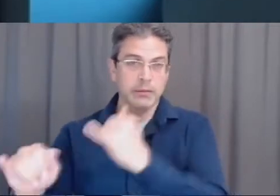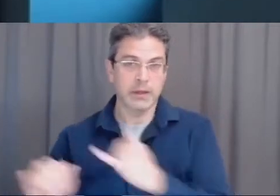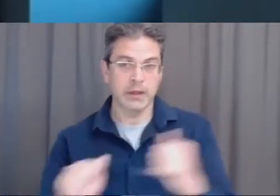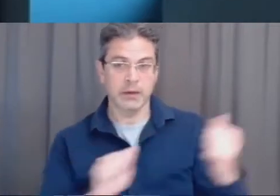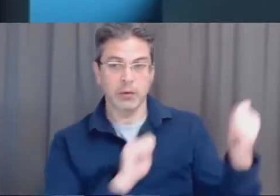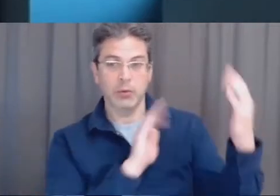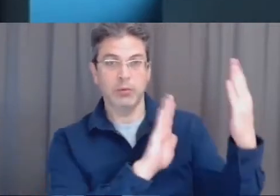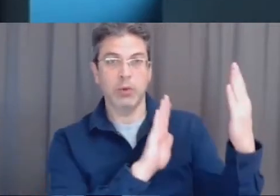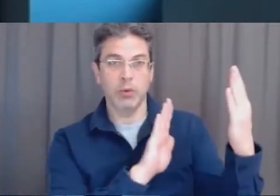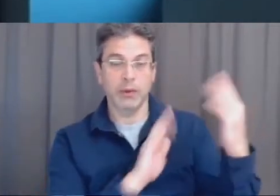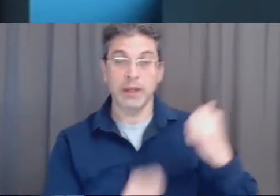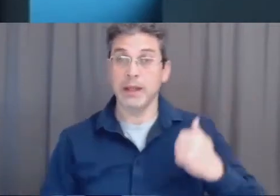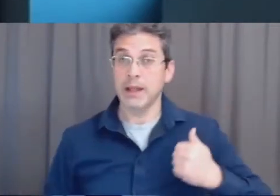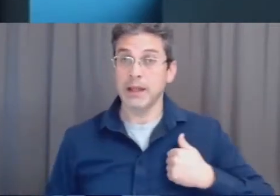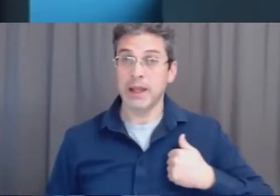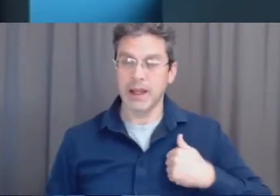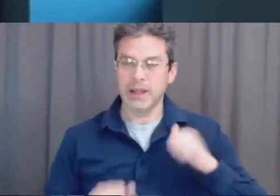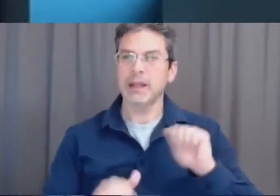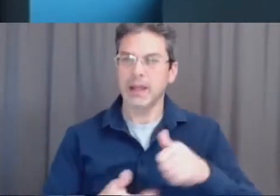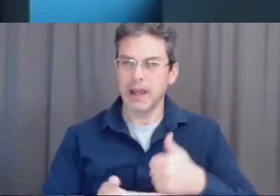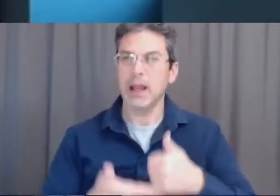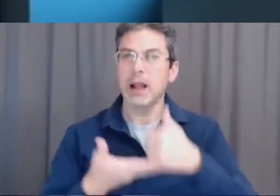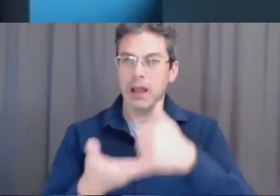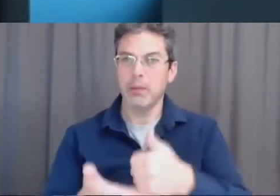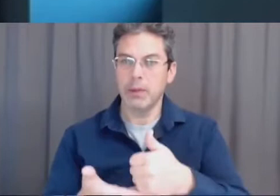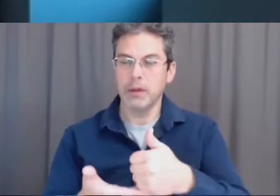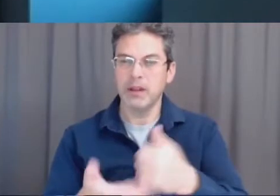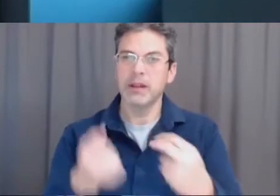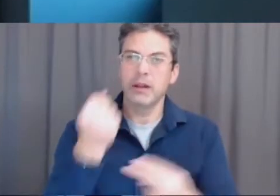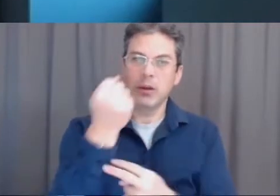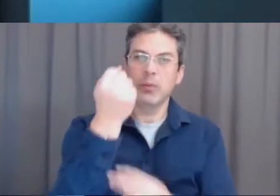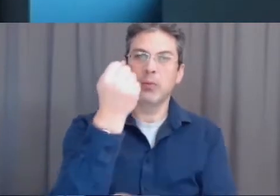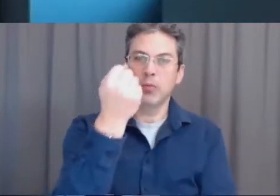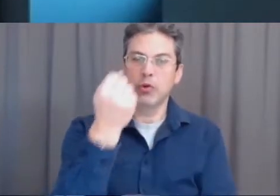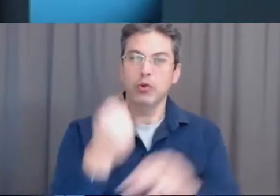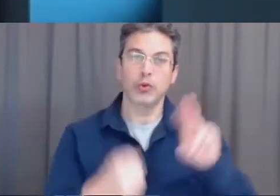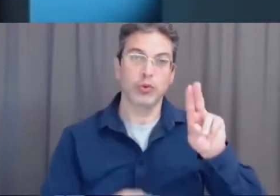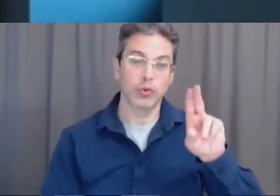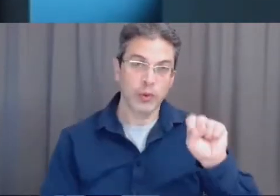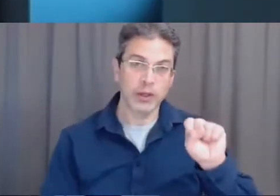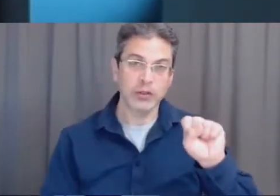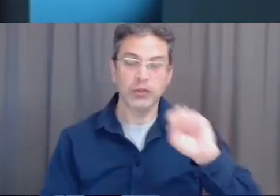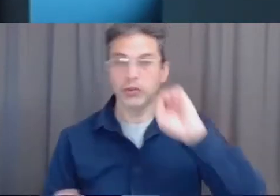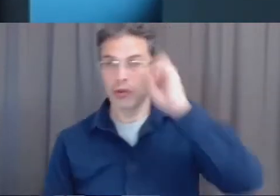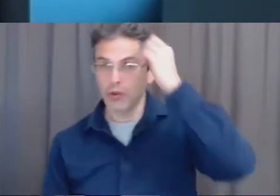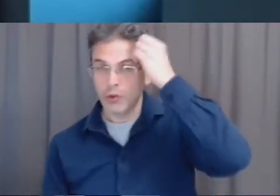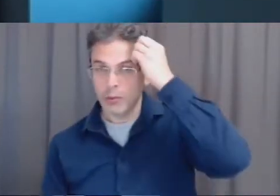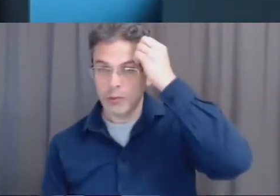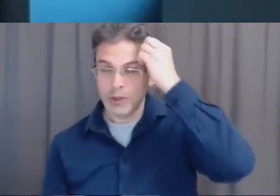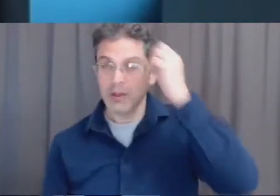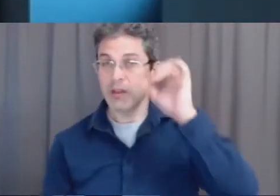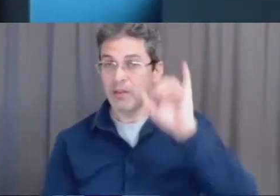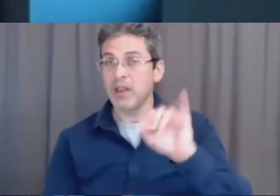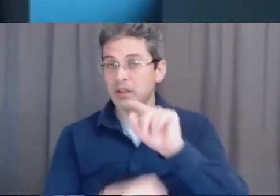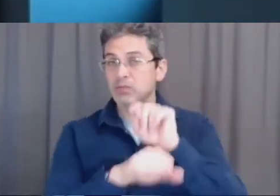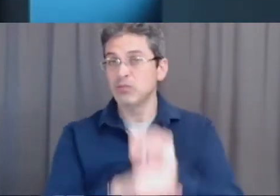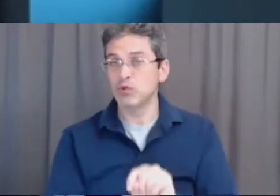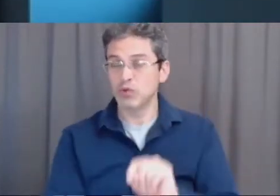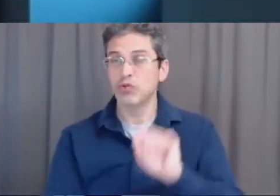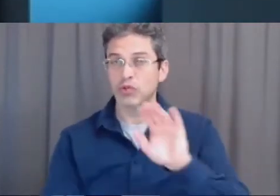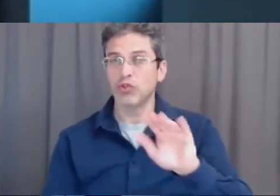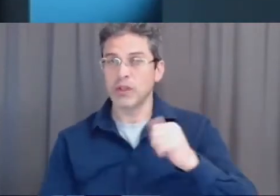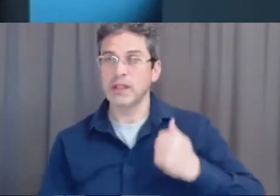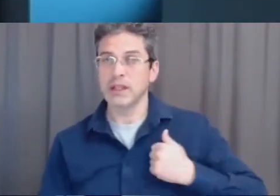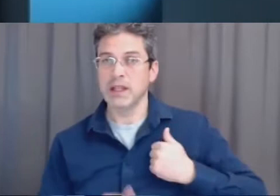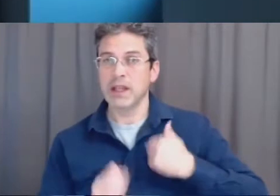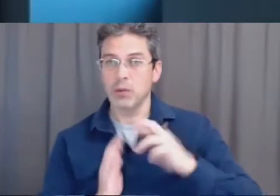Canada can help. Serving as a kind of bridge between the United States and Europe is a very traditional Canadian role, and it very